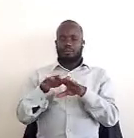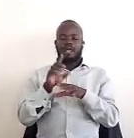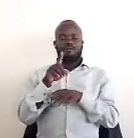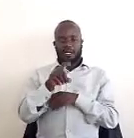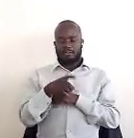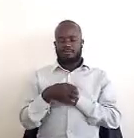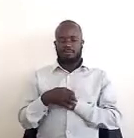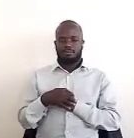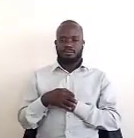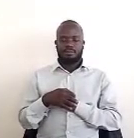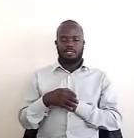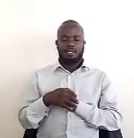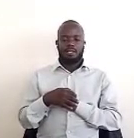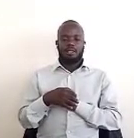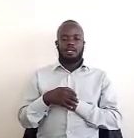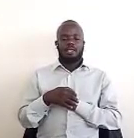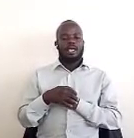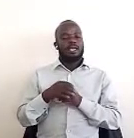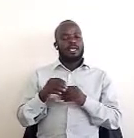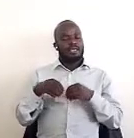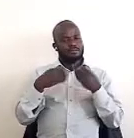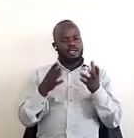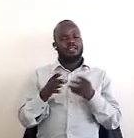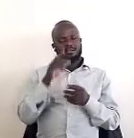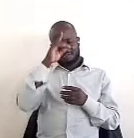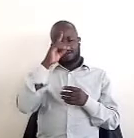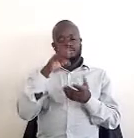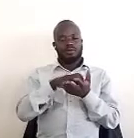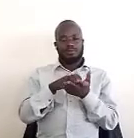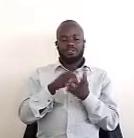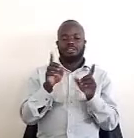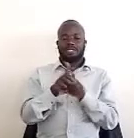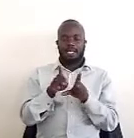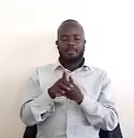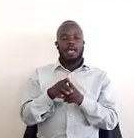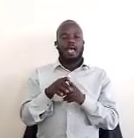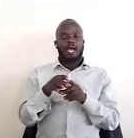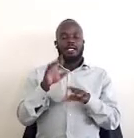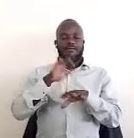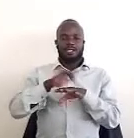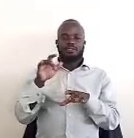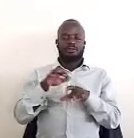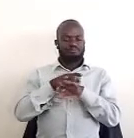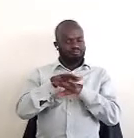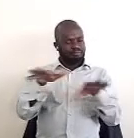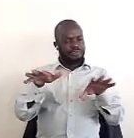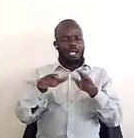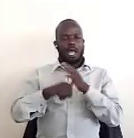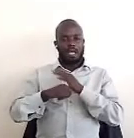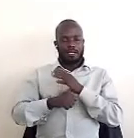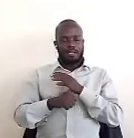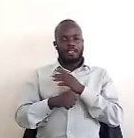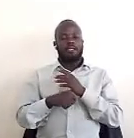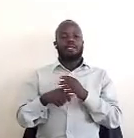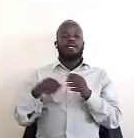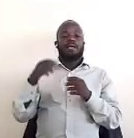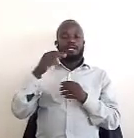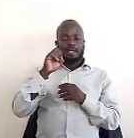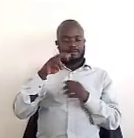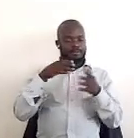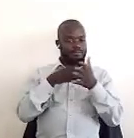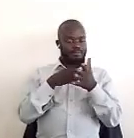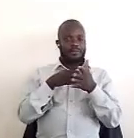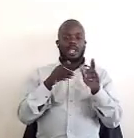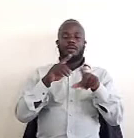the virus. Given the severity of the condition, and given that the viral infection is now widespread, HIV